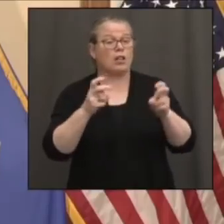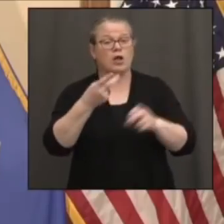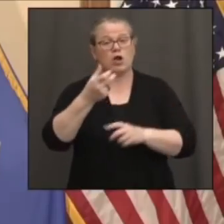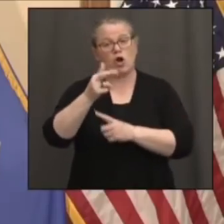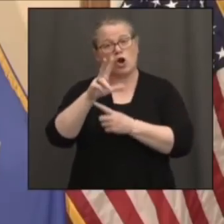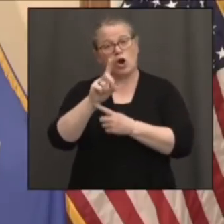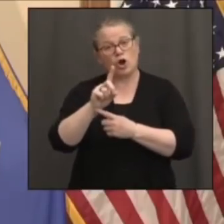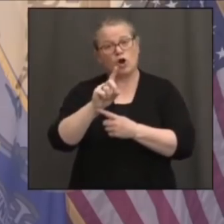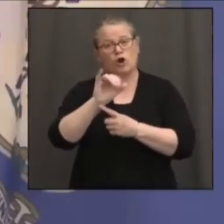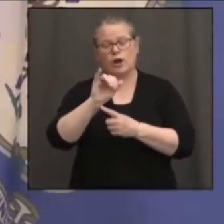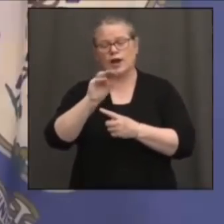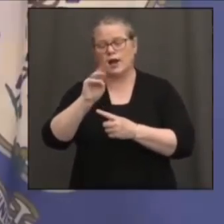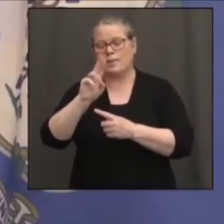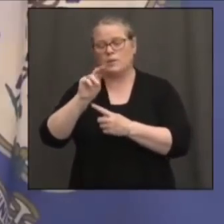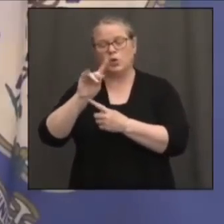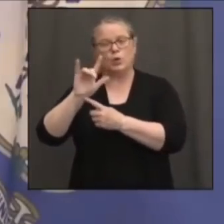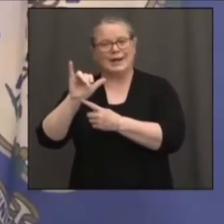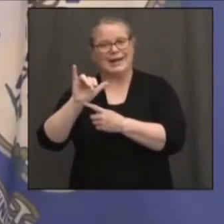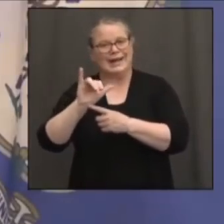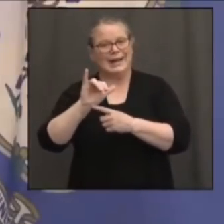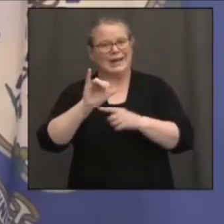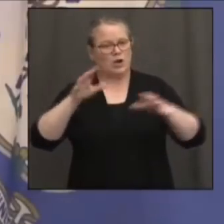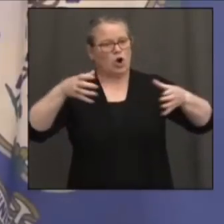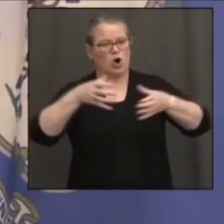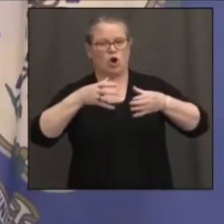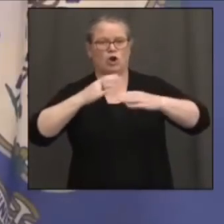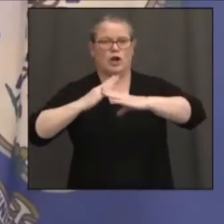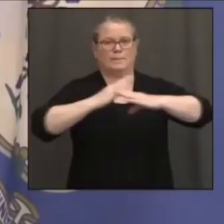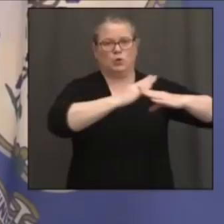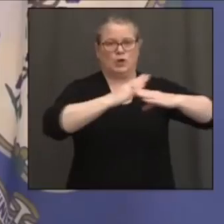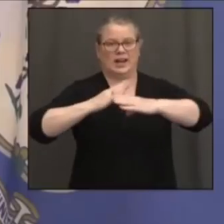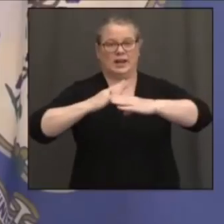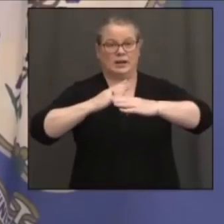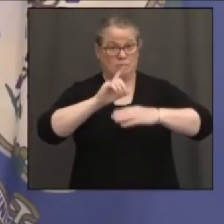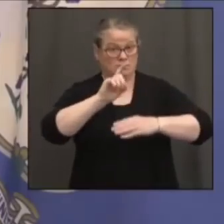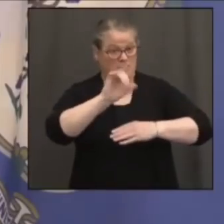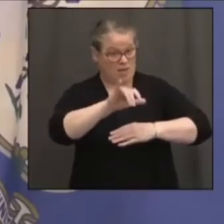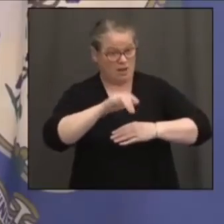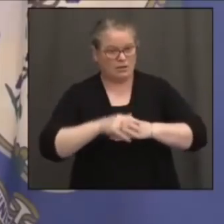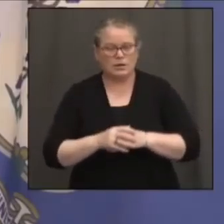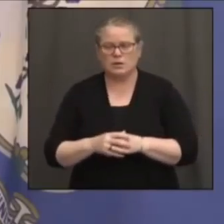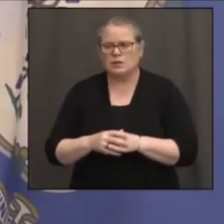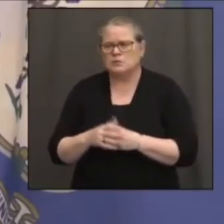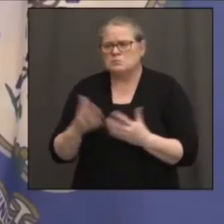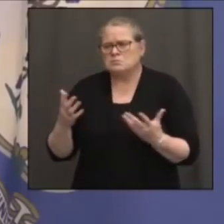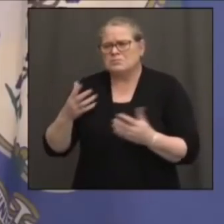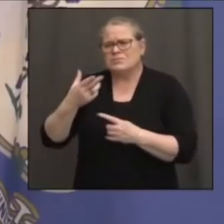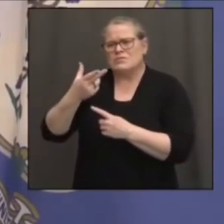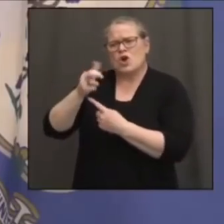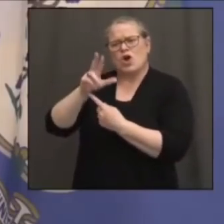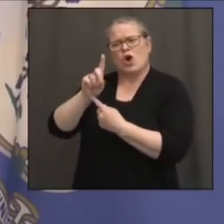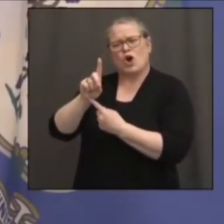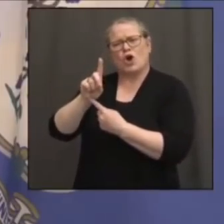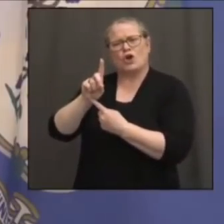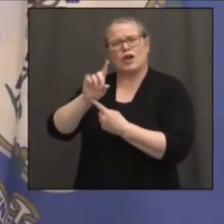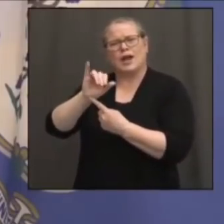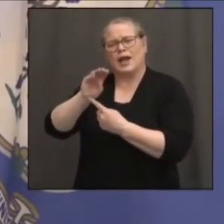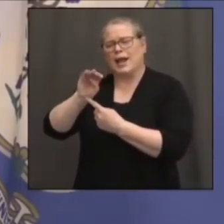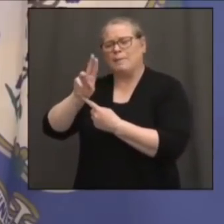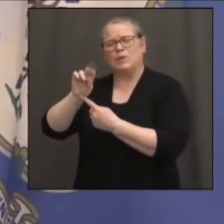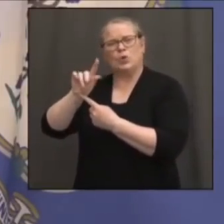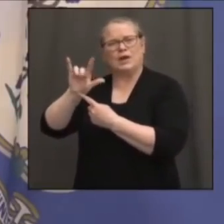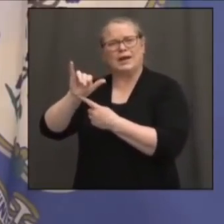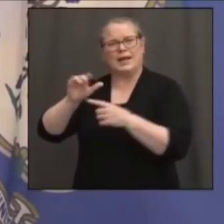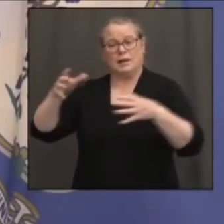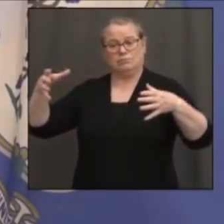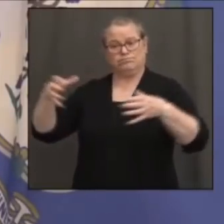Look, herd immunity is not an on-off switch. 50% we found in Israel and a variety of other places makes an enormous